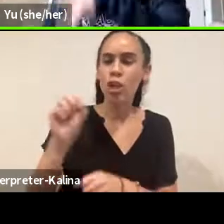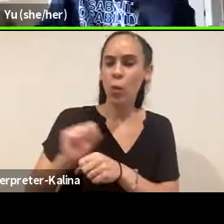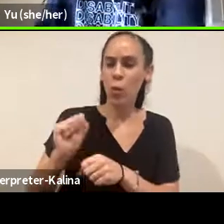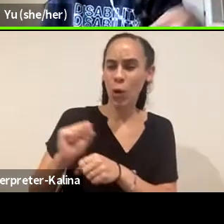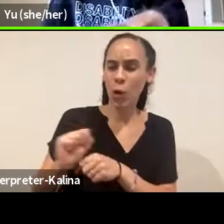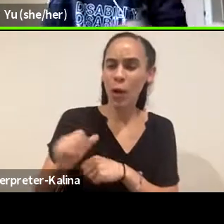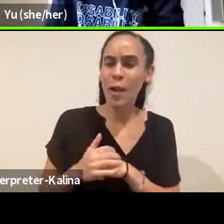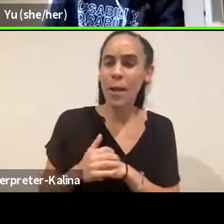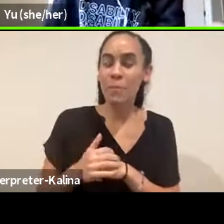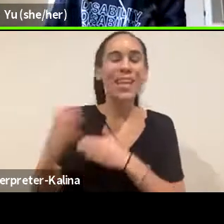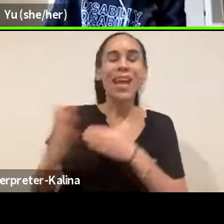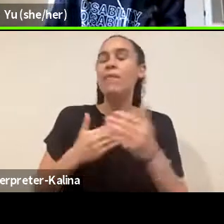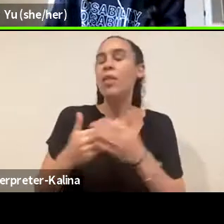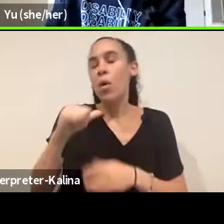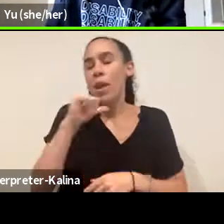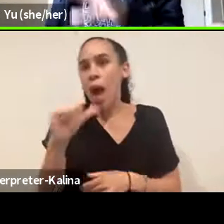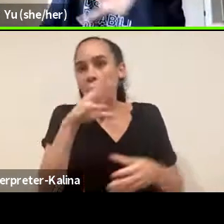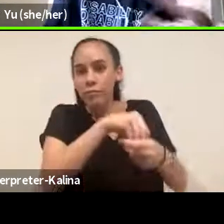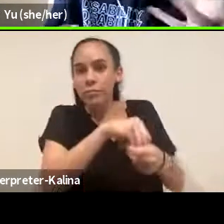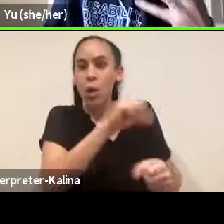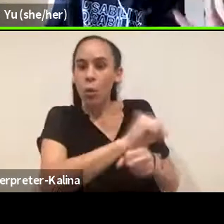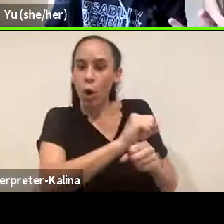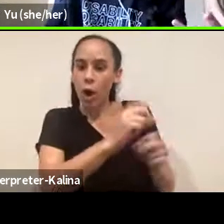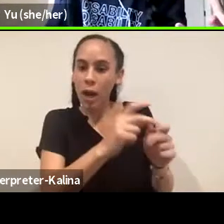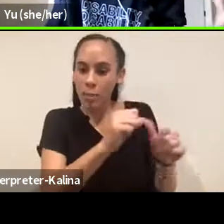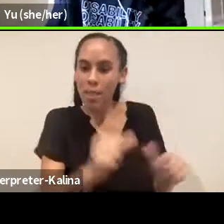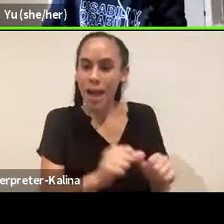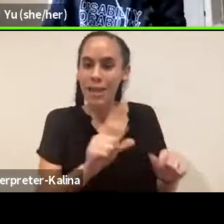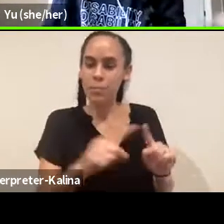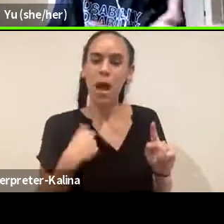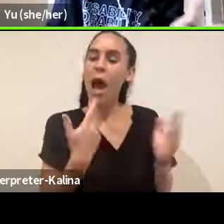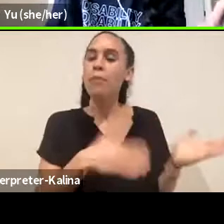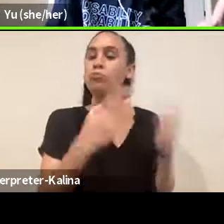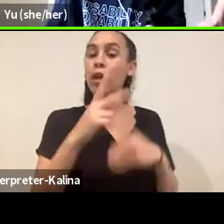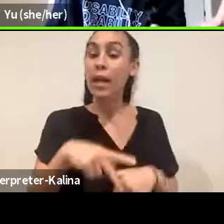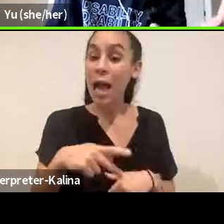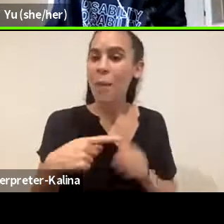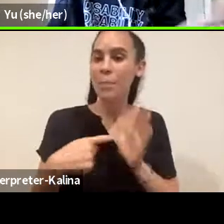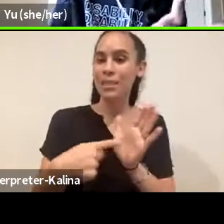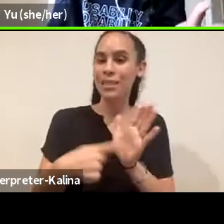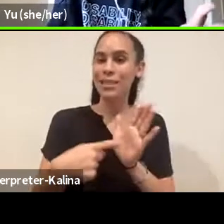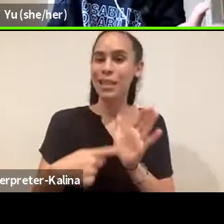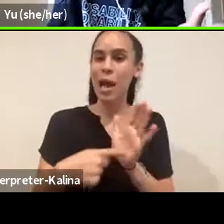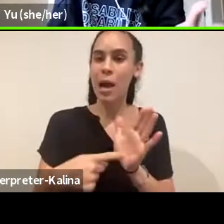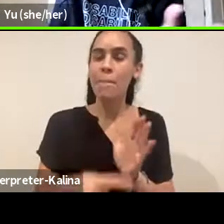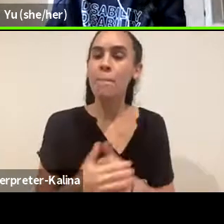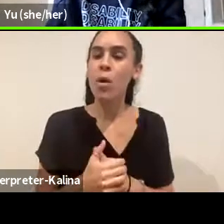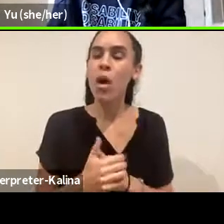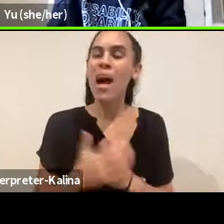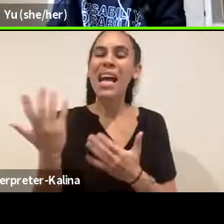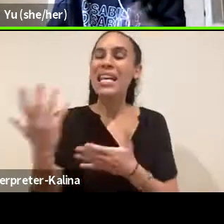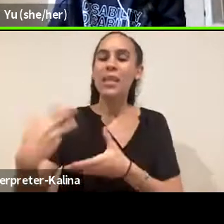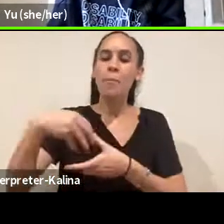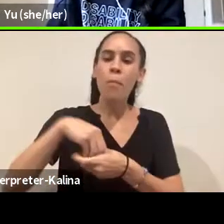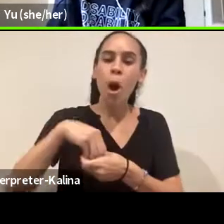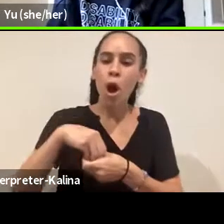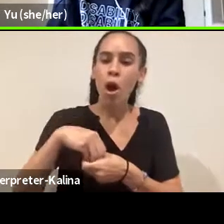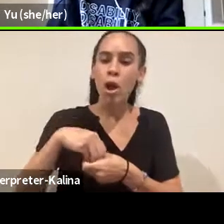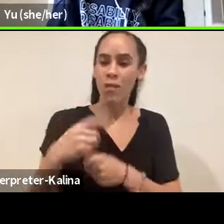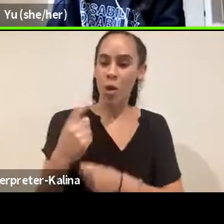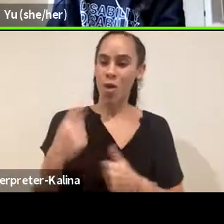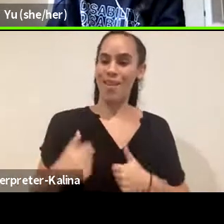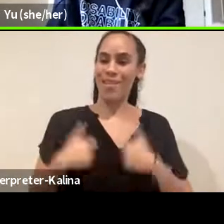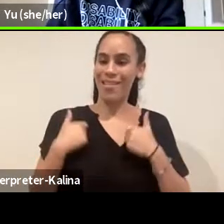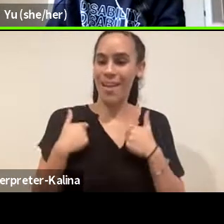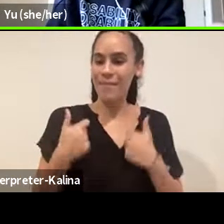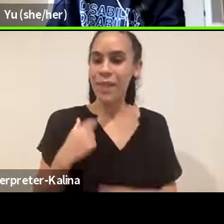happen, in a workplace environment. But I wanted to like bring that up as an example because it's all it's all still part of this like one life that I'm